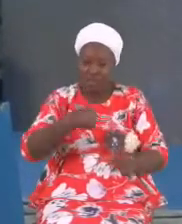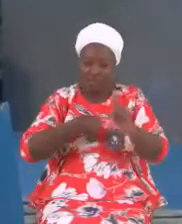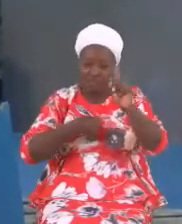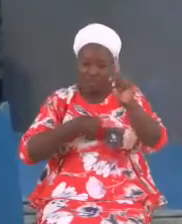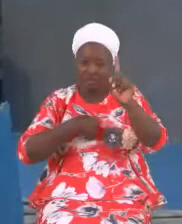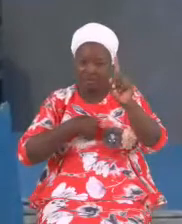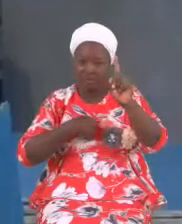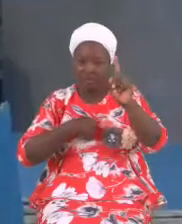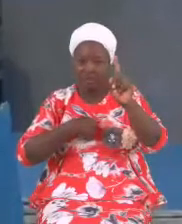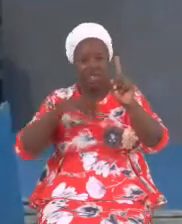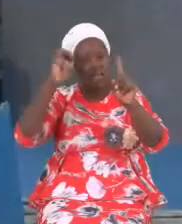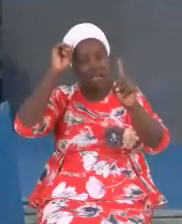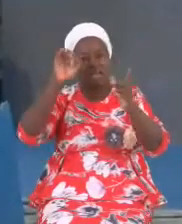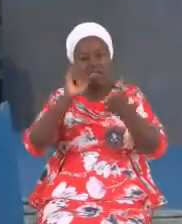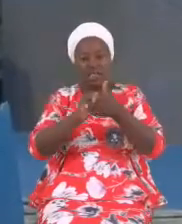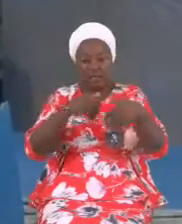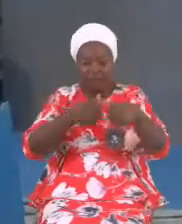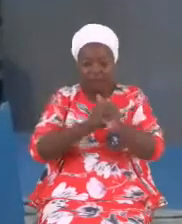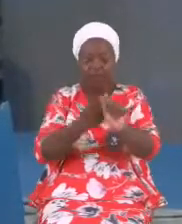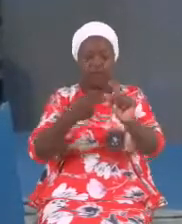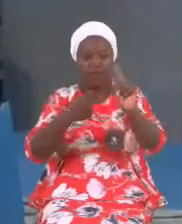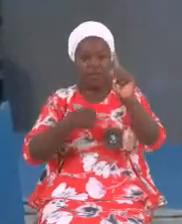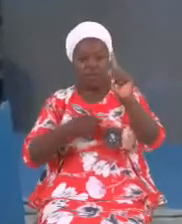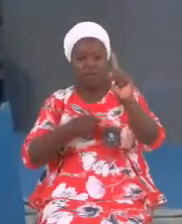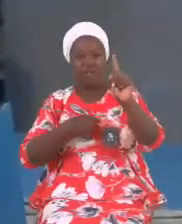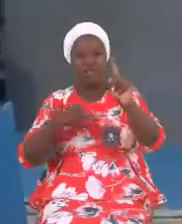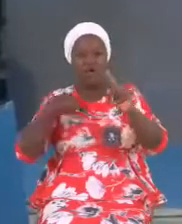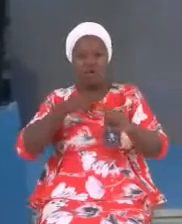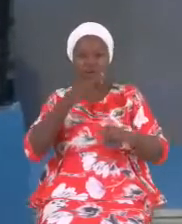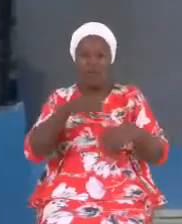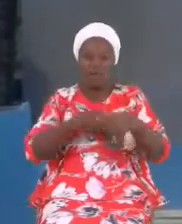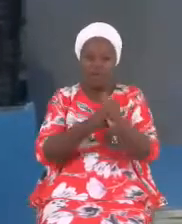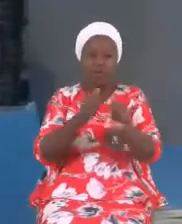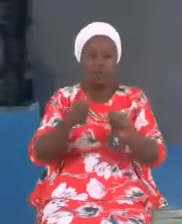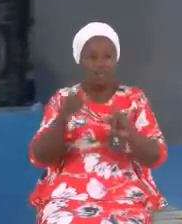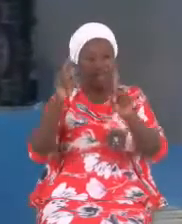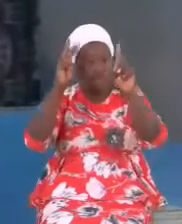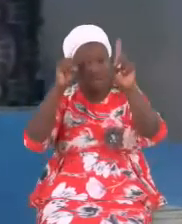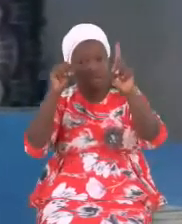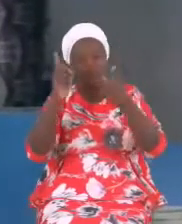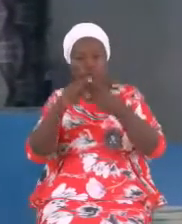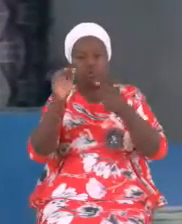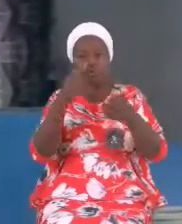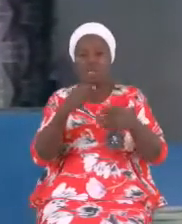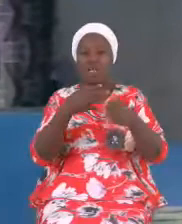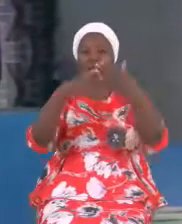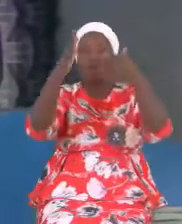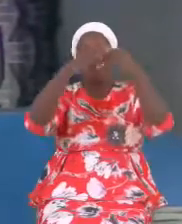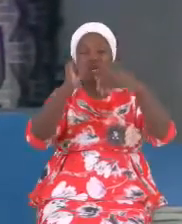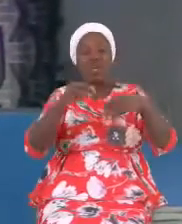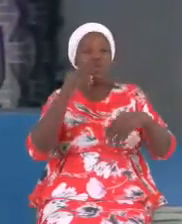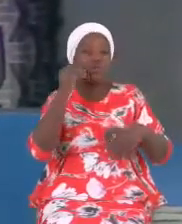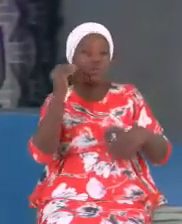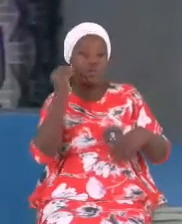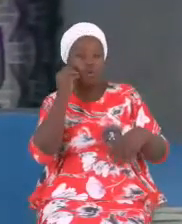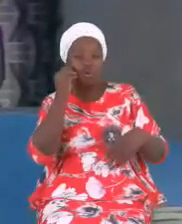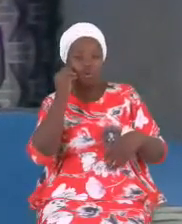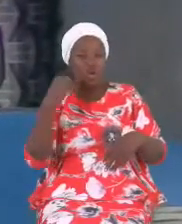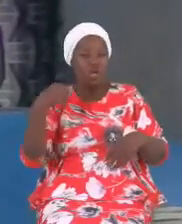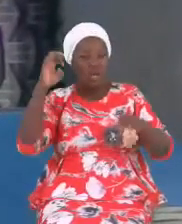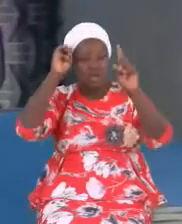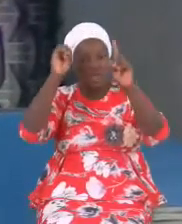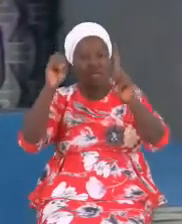we're following him to the heavenly habitation. He that followeth me will